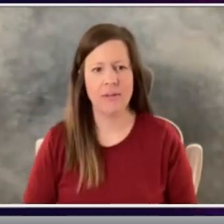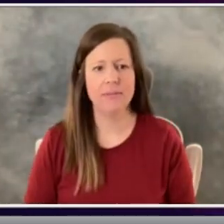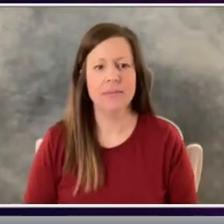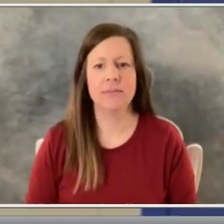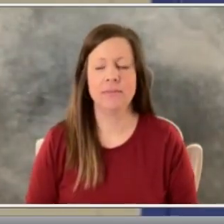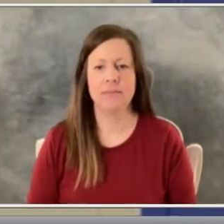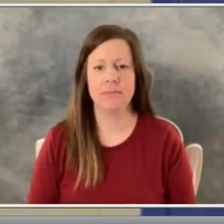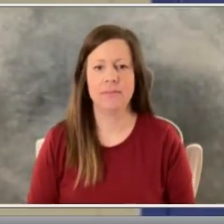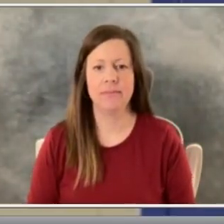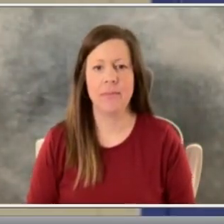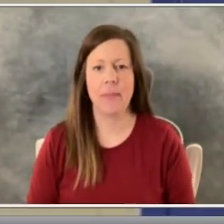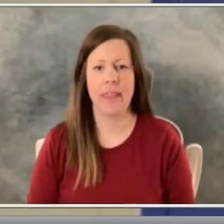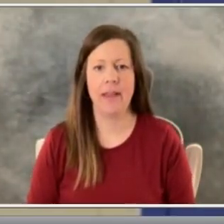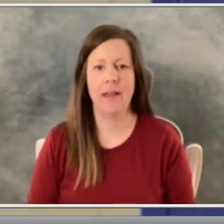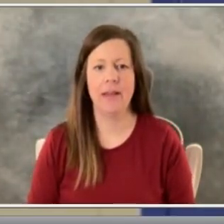God.